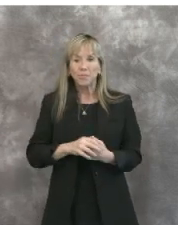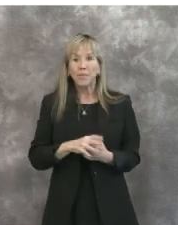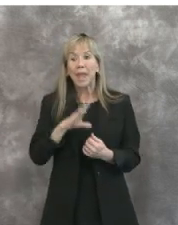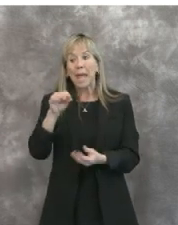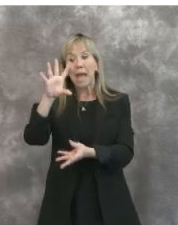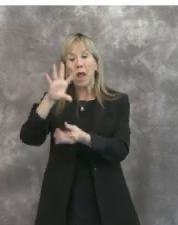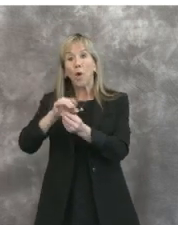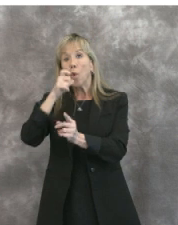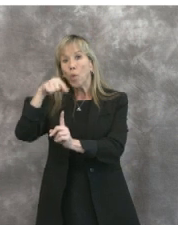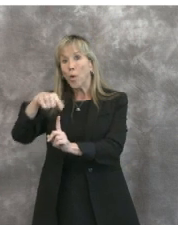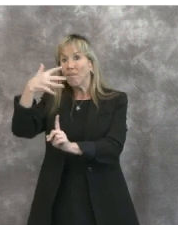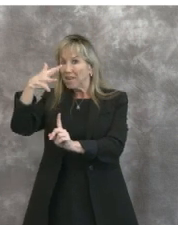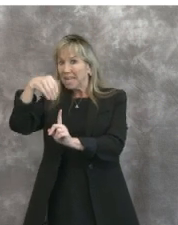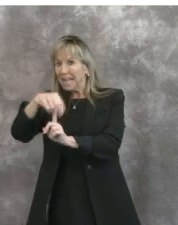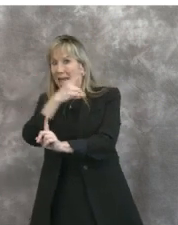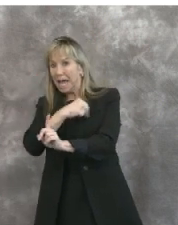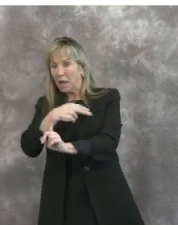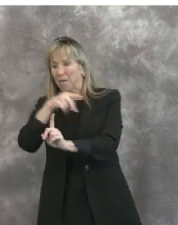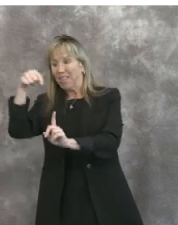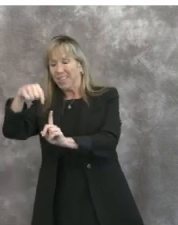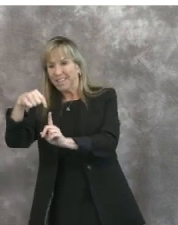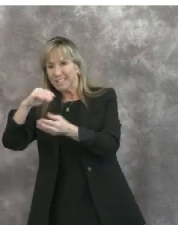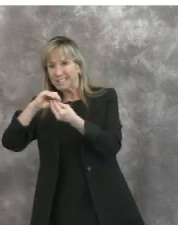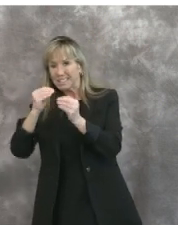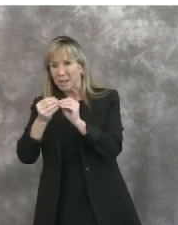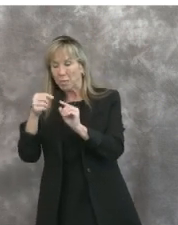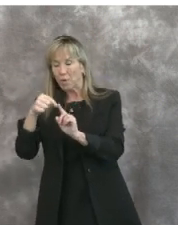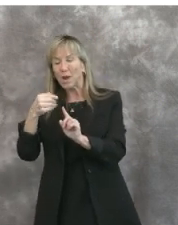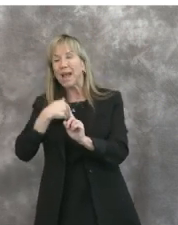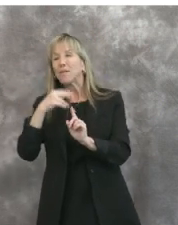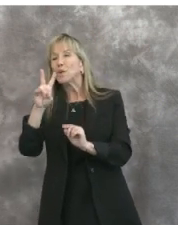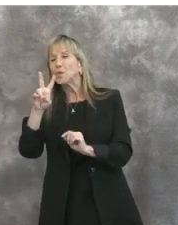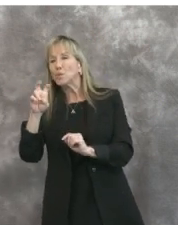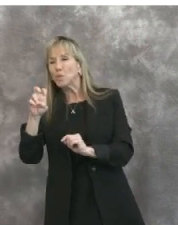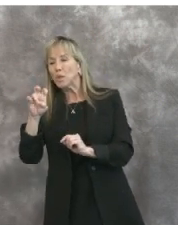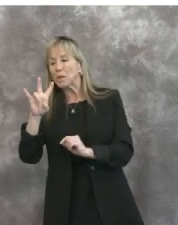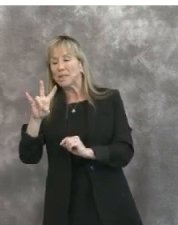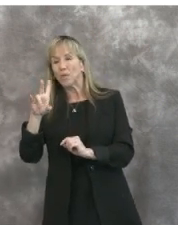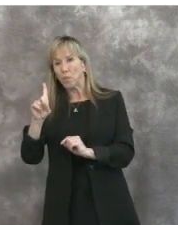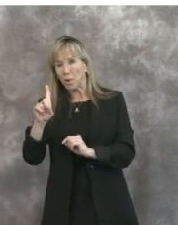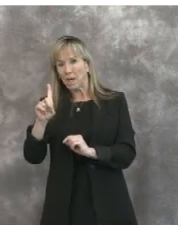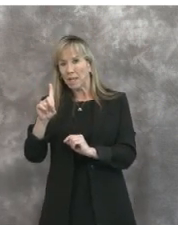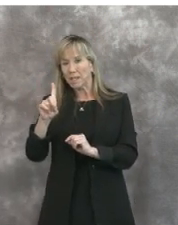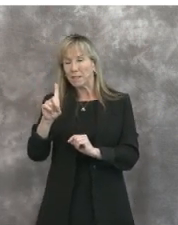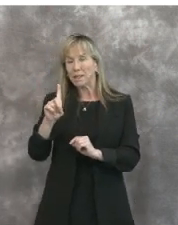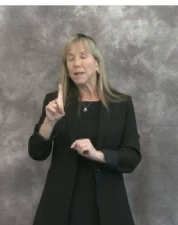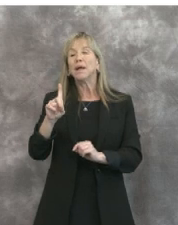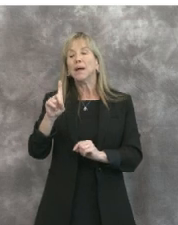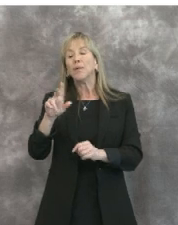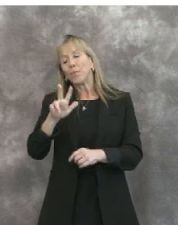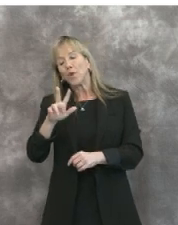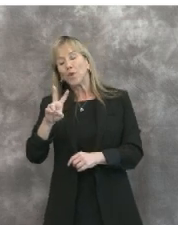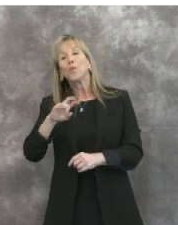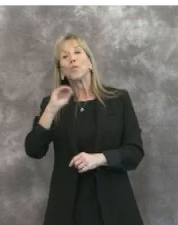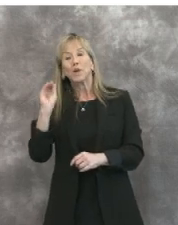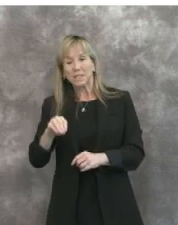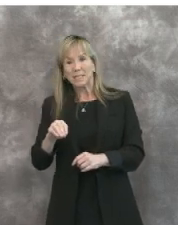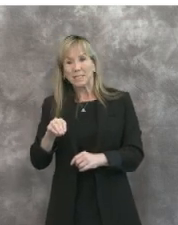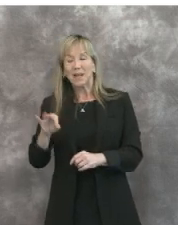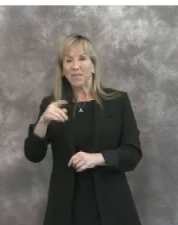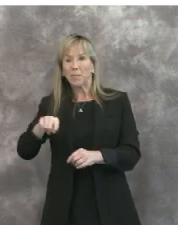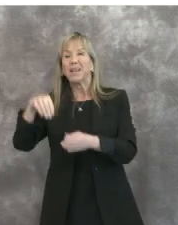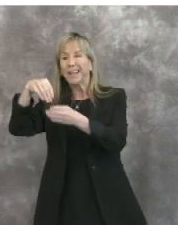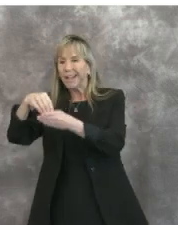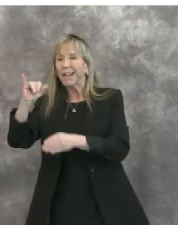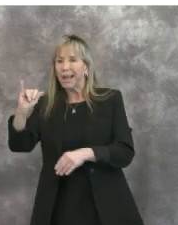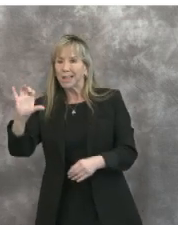total number of hospitalized cases, this includes 271, or 32% of the hospitalized cases in